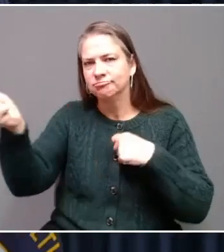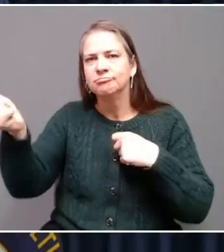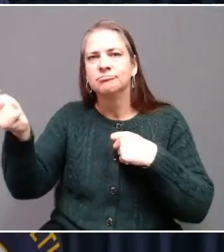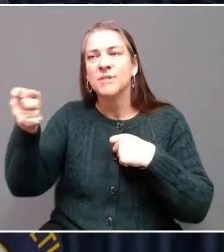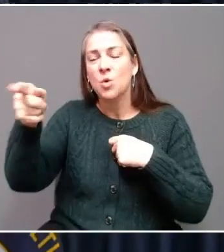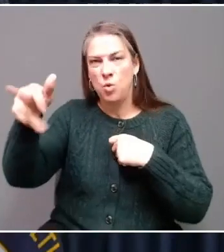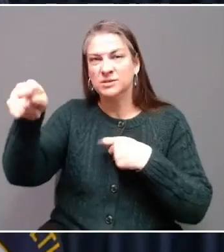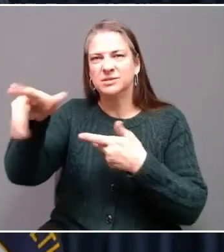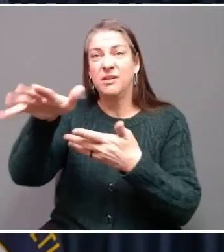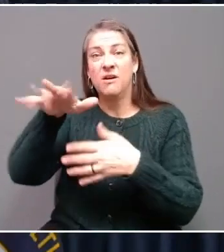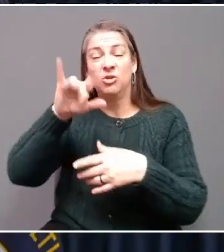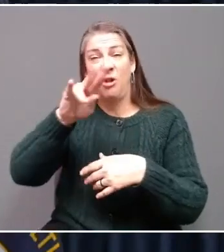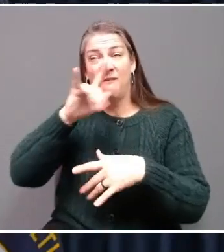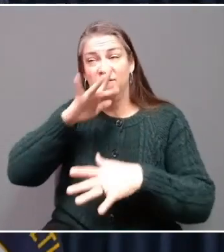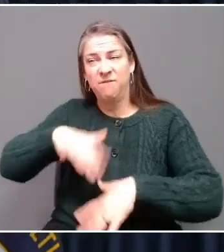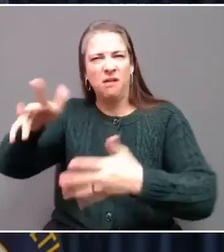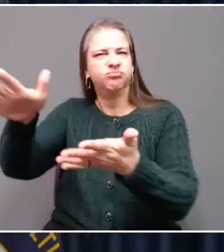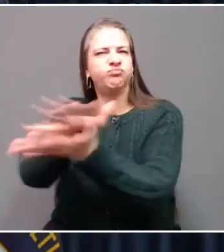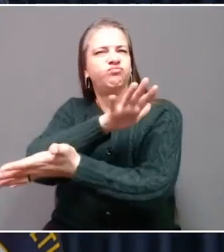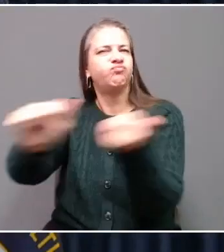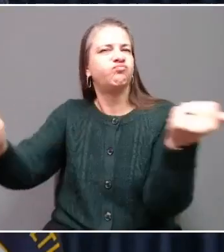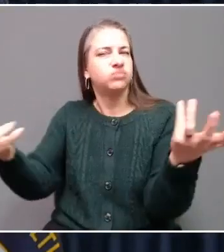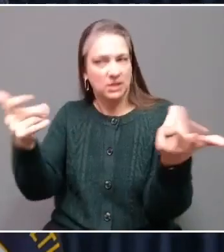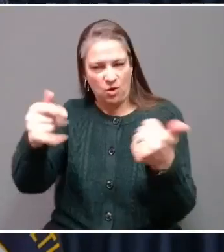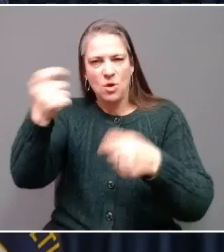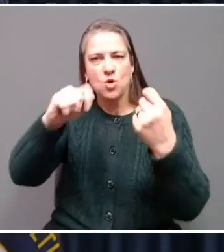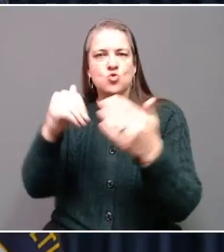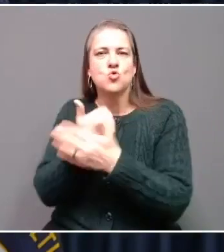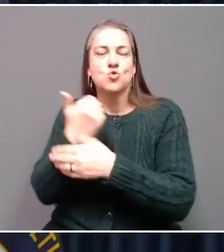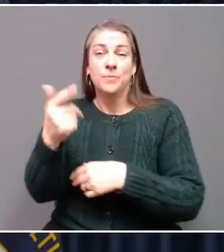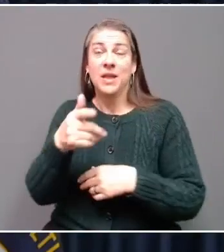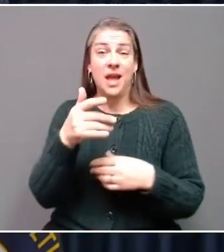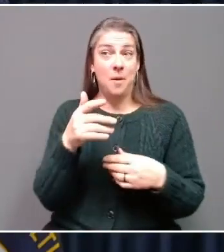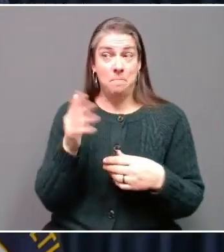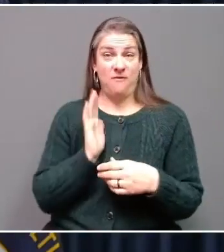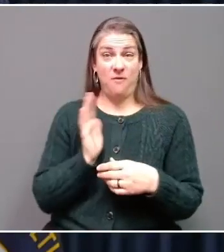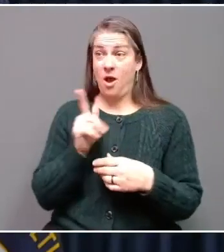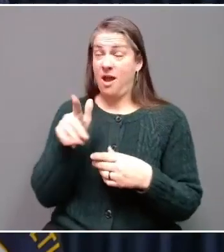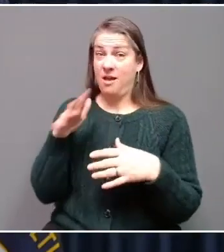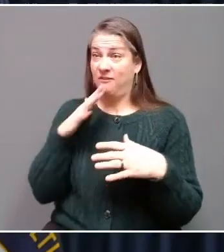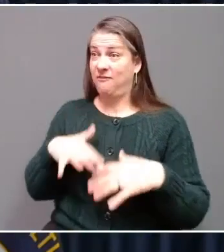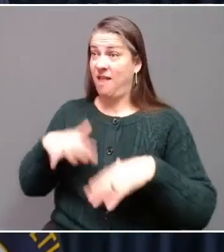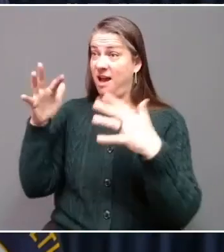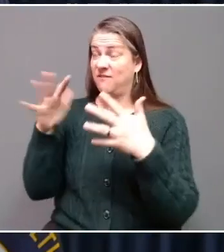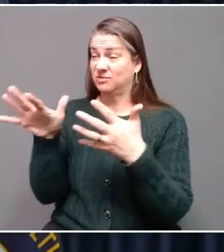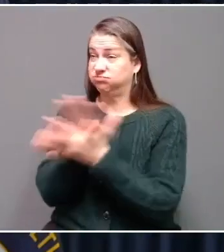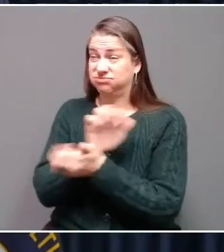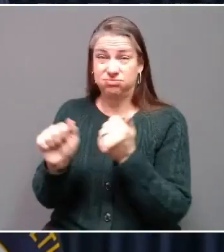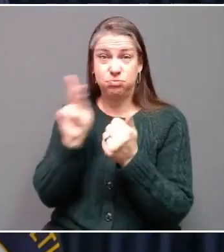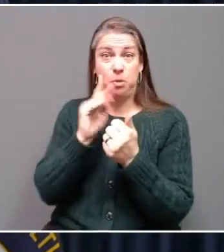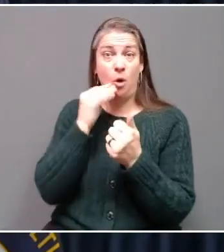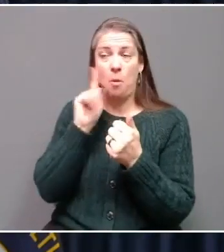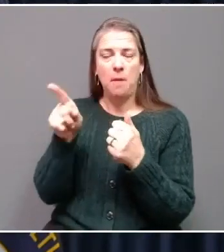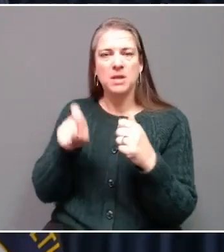July floods. So residents there have had a really long detour with that bridge being out. A more direct path saves them time, lets them